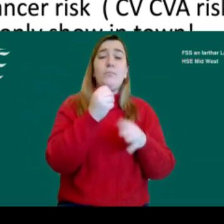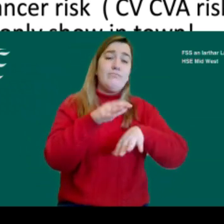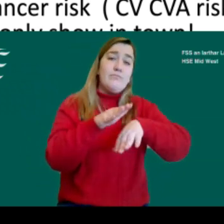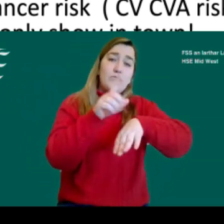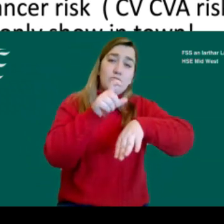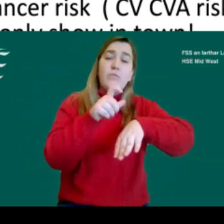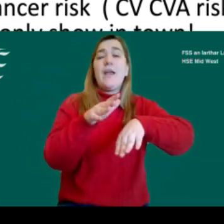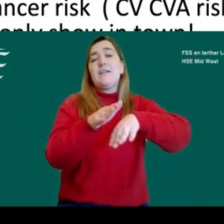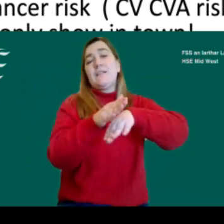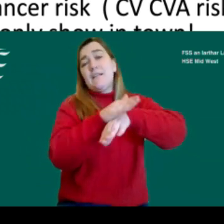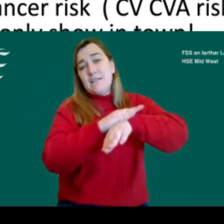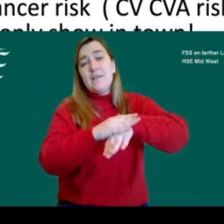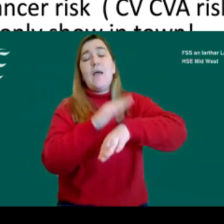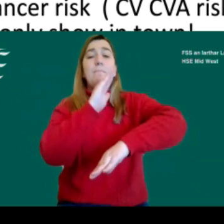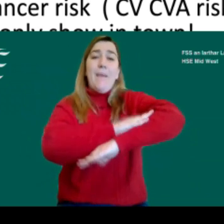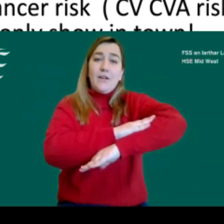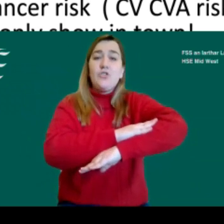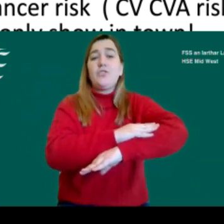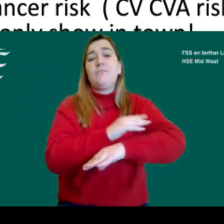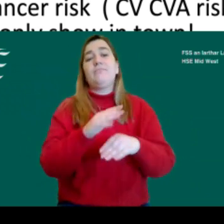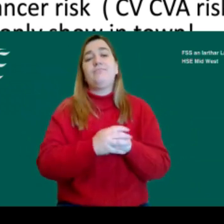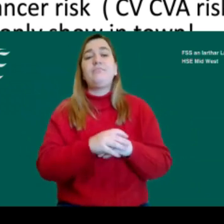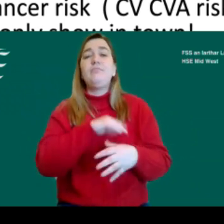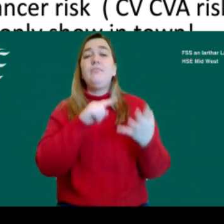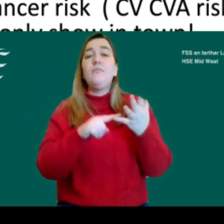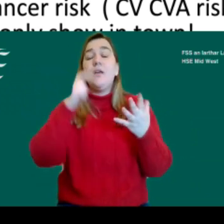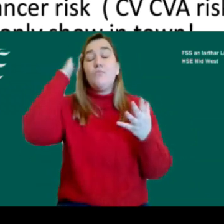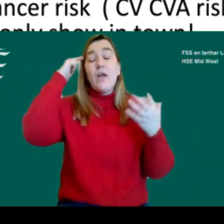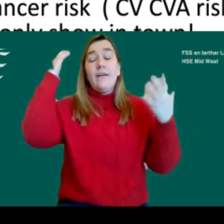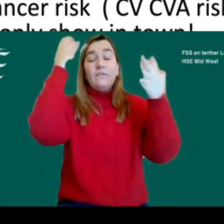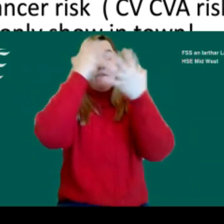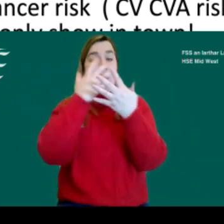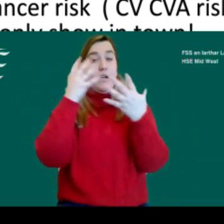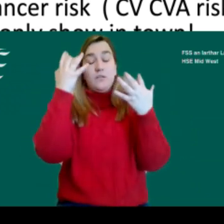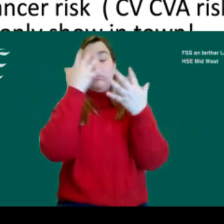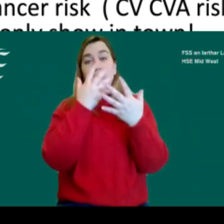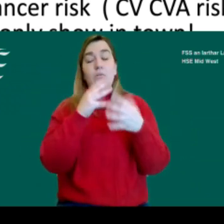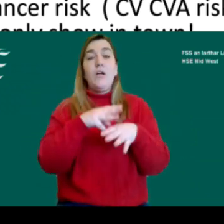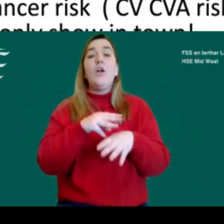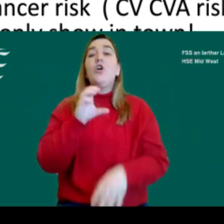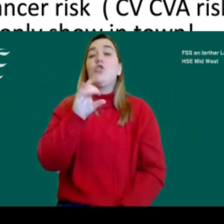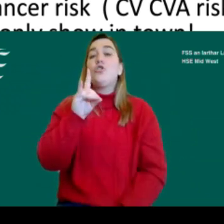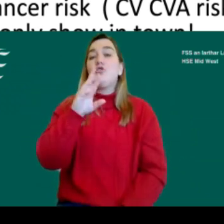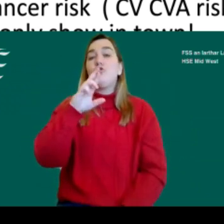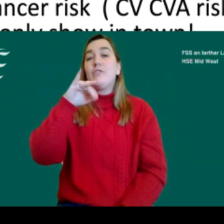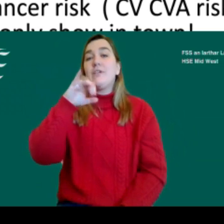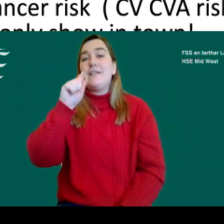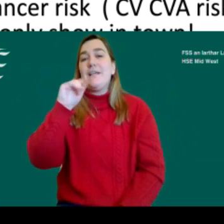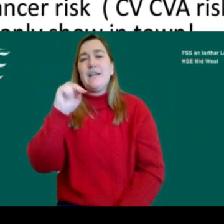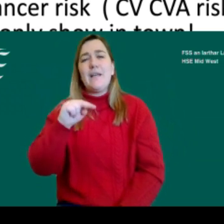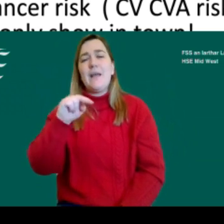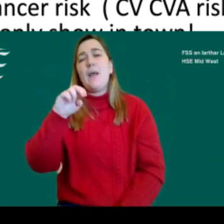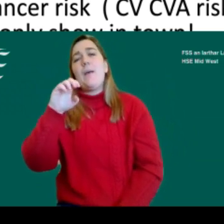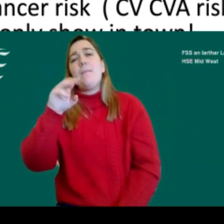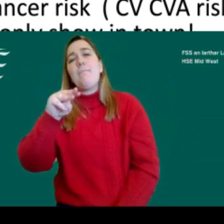recover fully with that. So Christine Mackey is big into that. She's a Canadian doctor, and she does lots of research on it. And its research is really